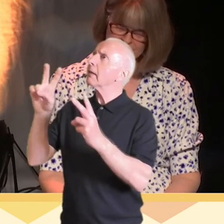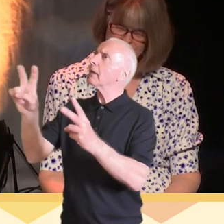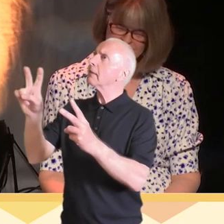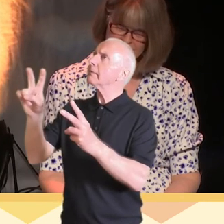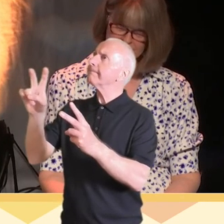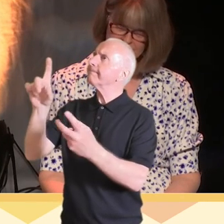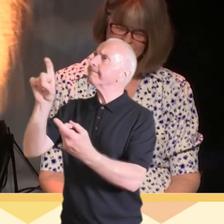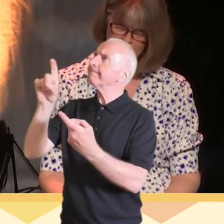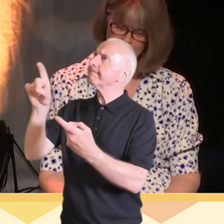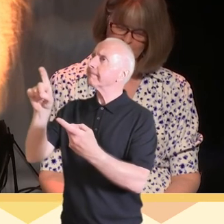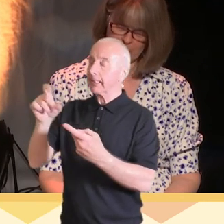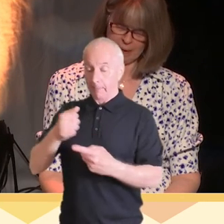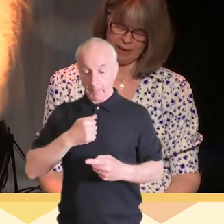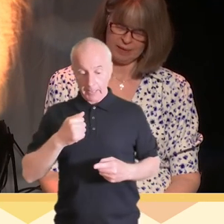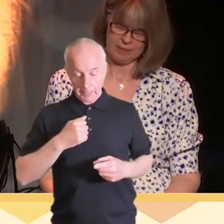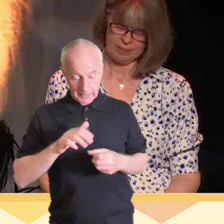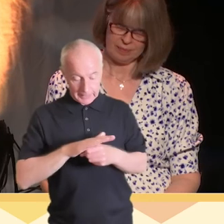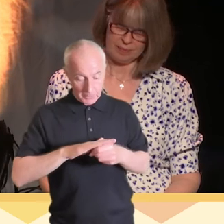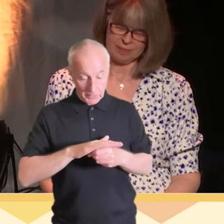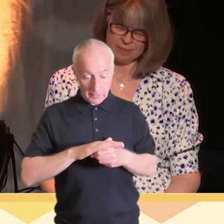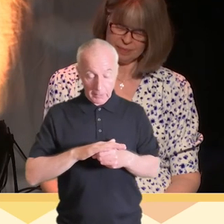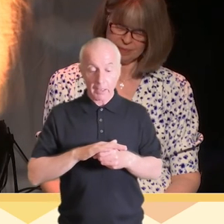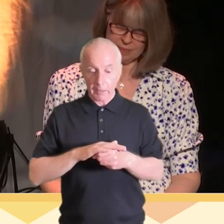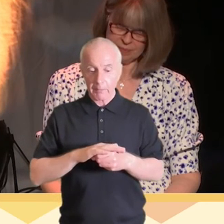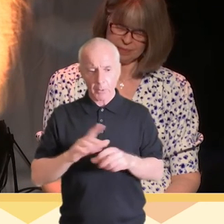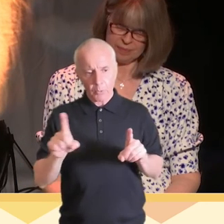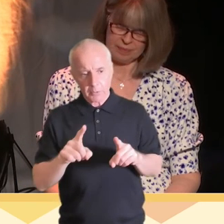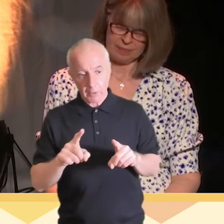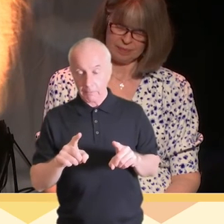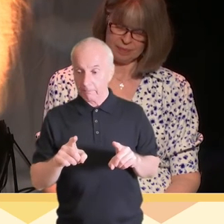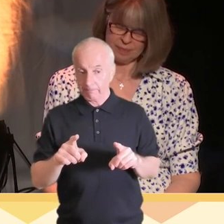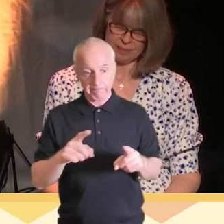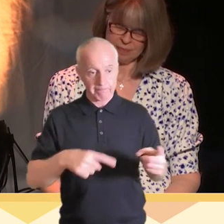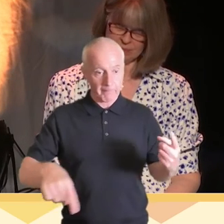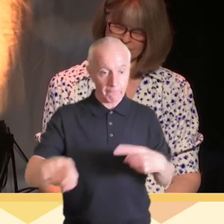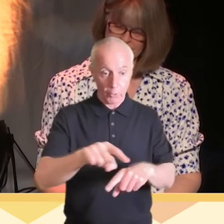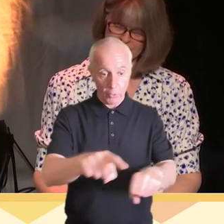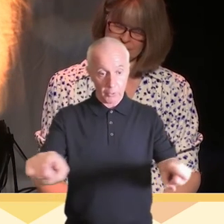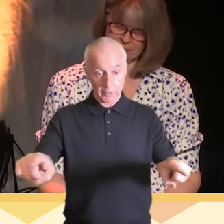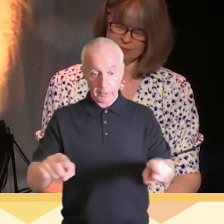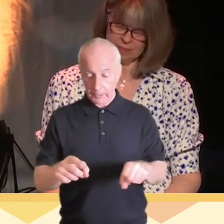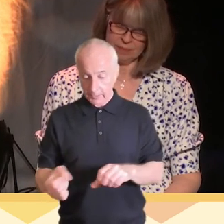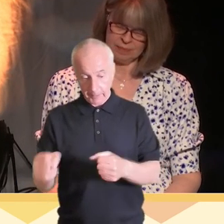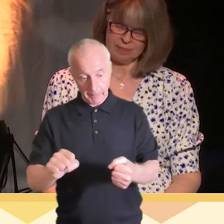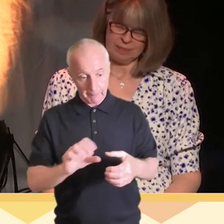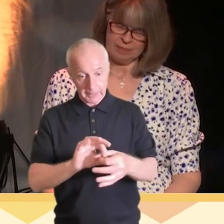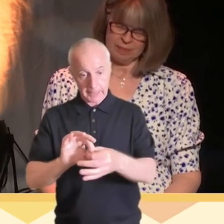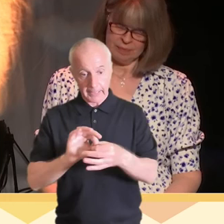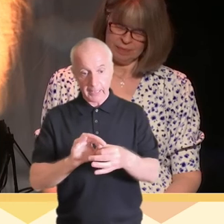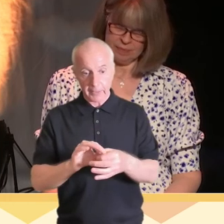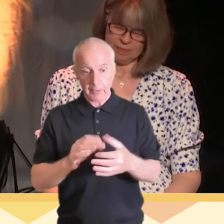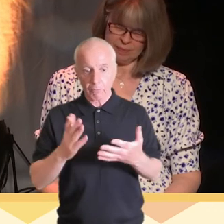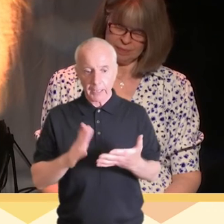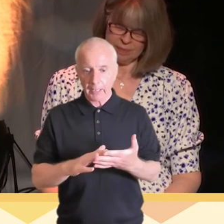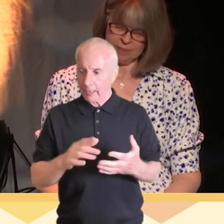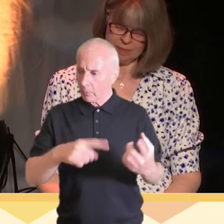condition, but also what it meant for us as Baptists together in the